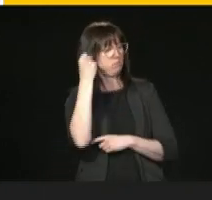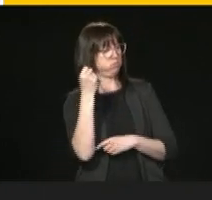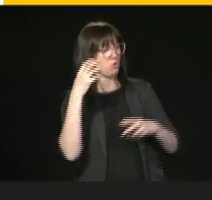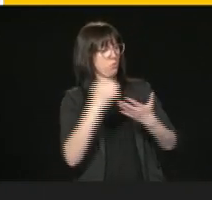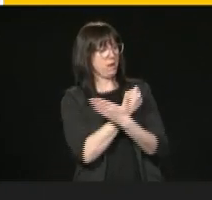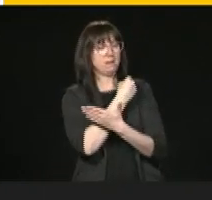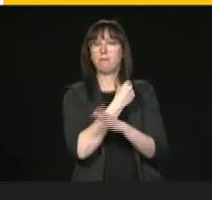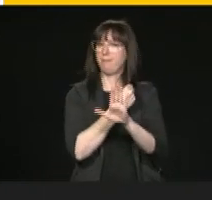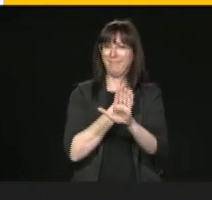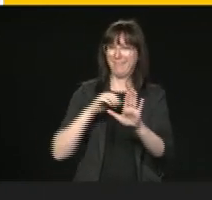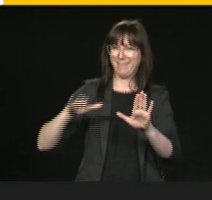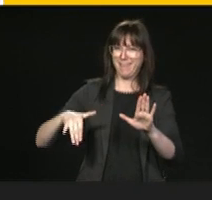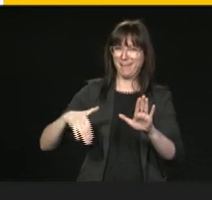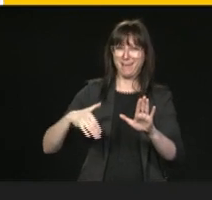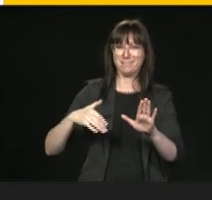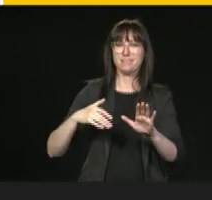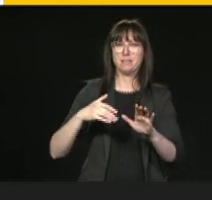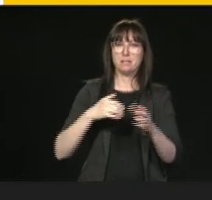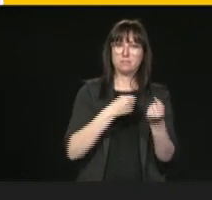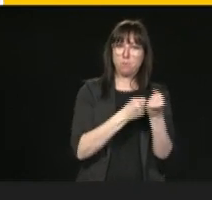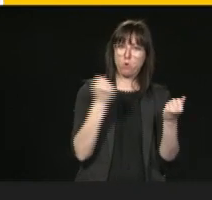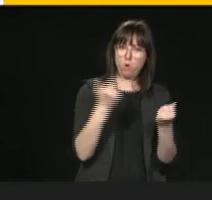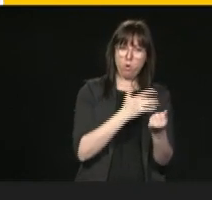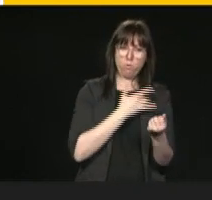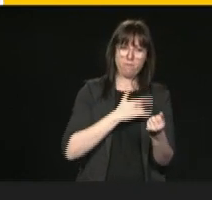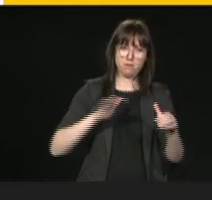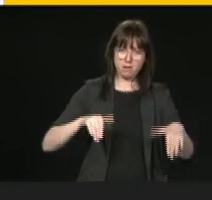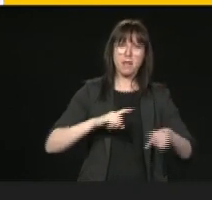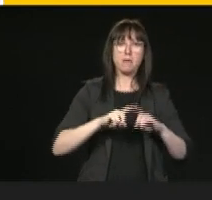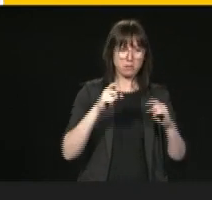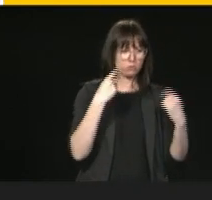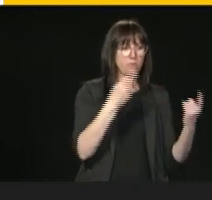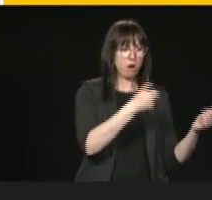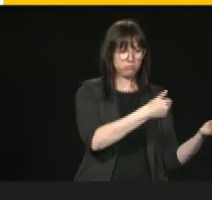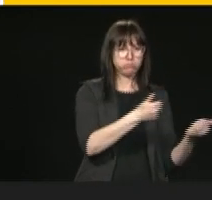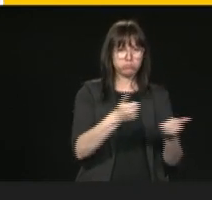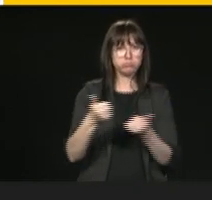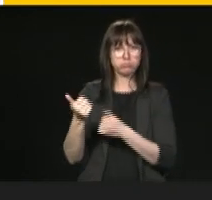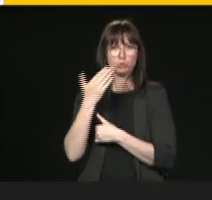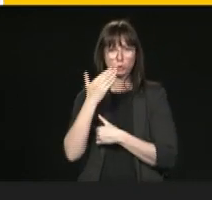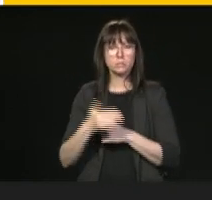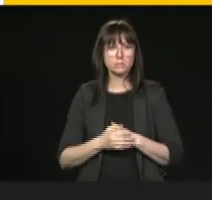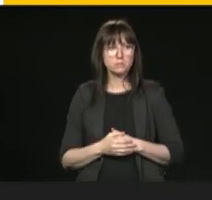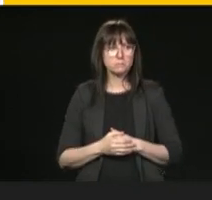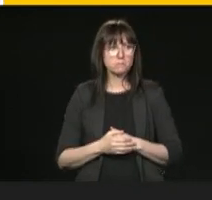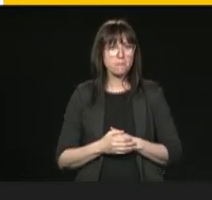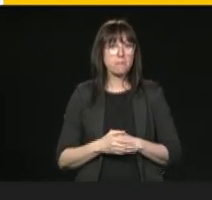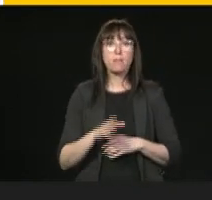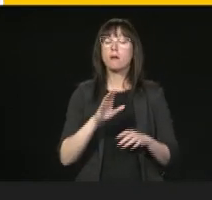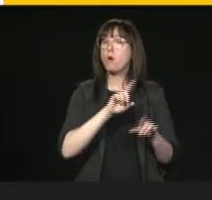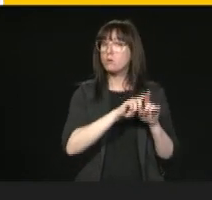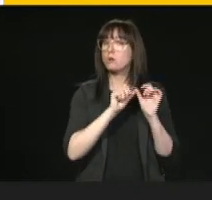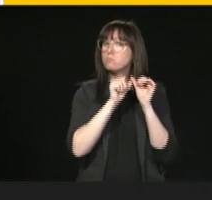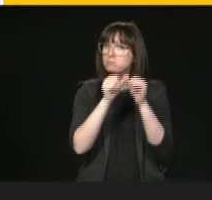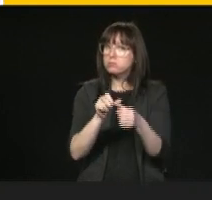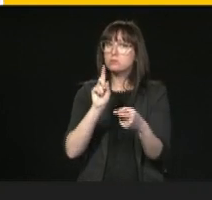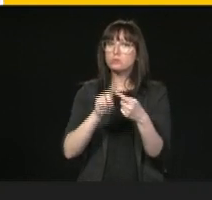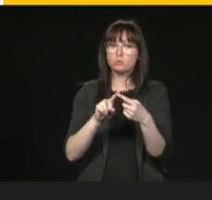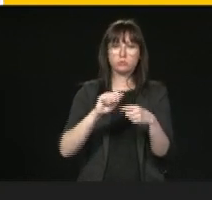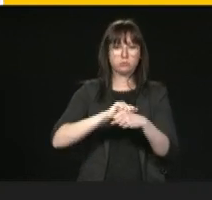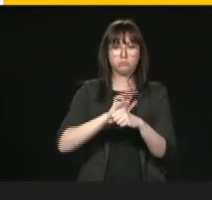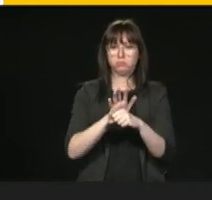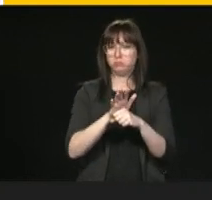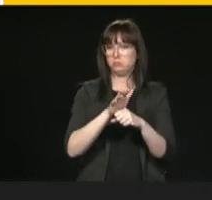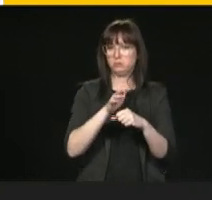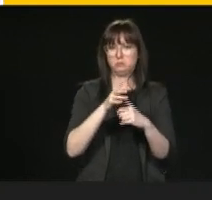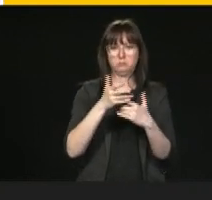yet. But we'll keep doing it until conditions are normalized, as simple as that. And again,